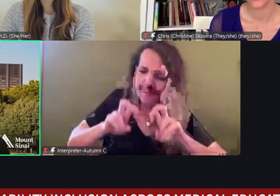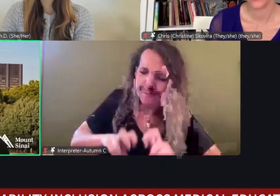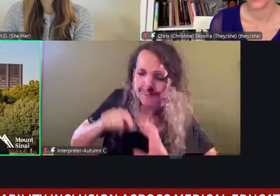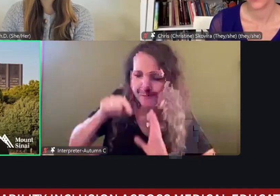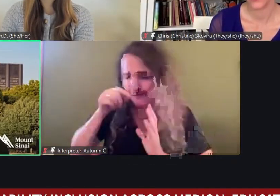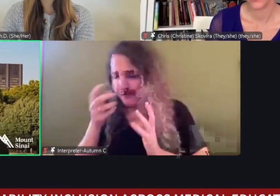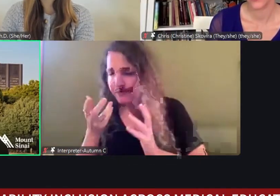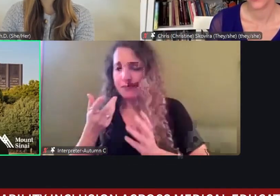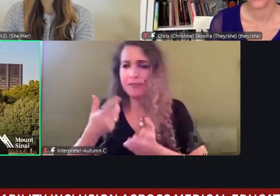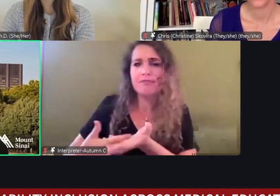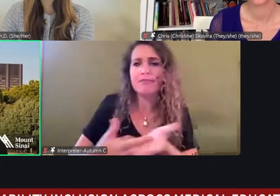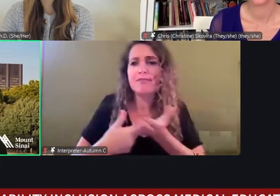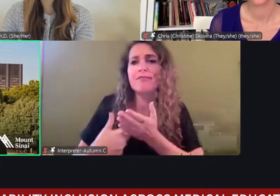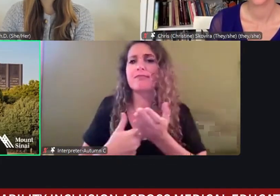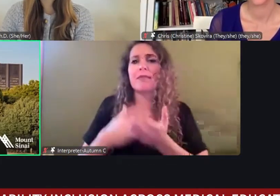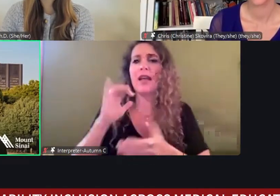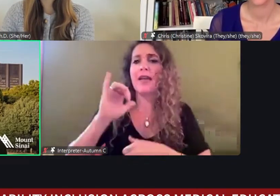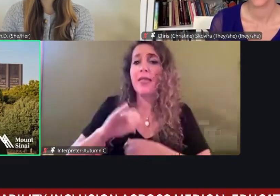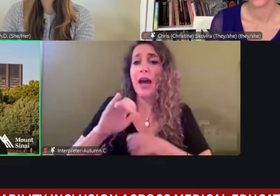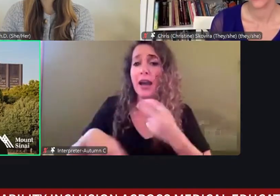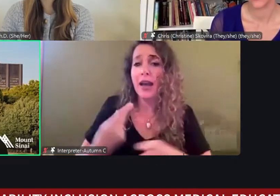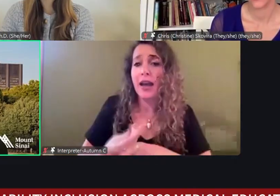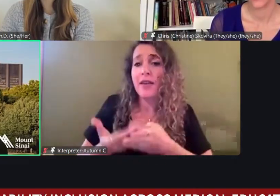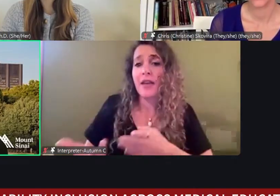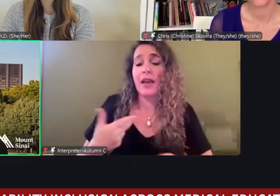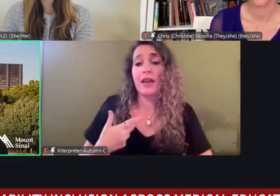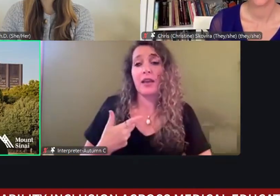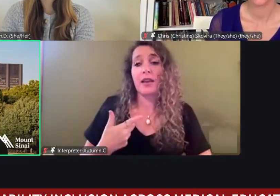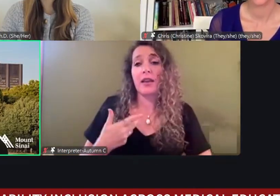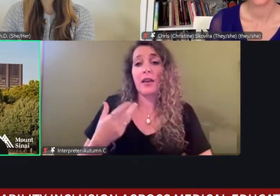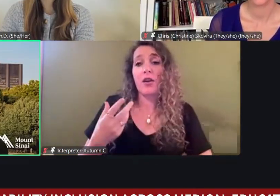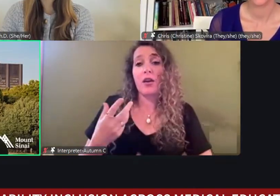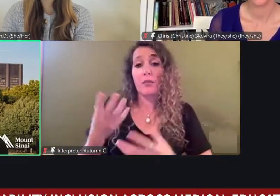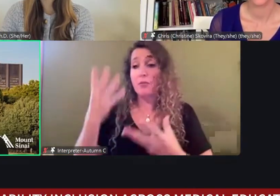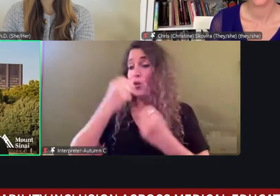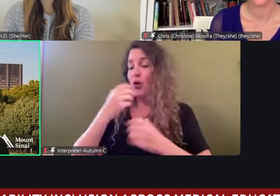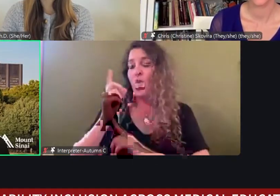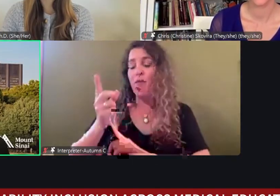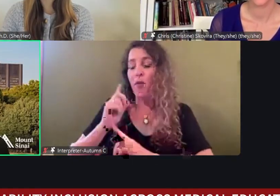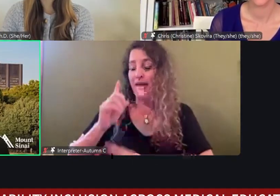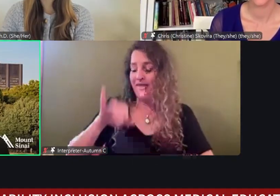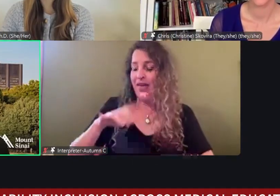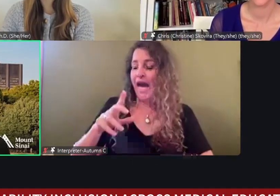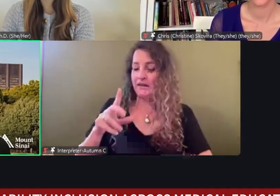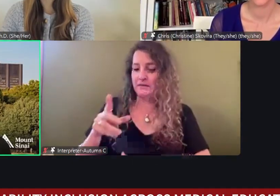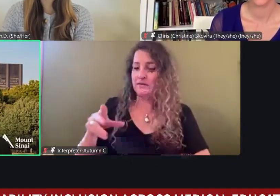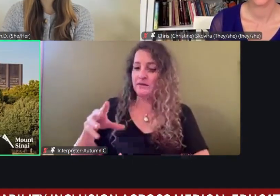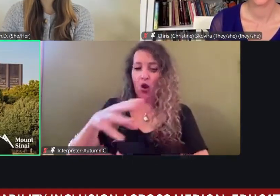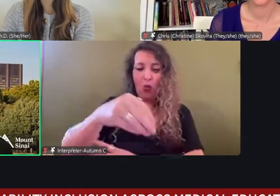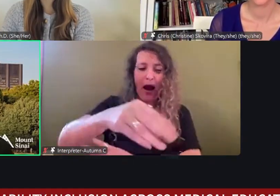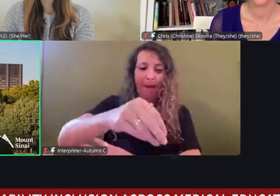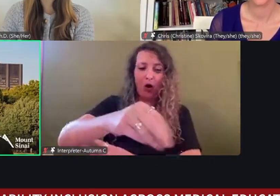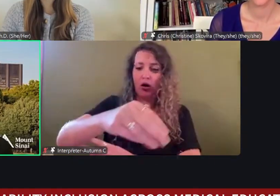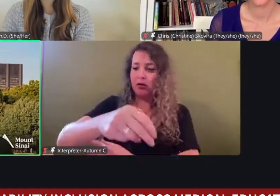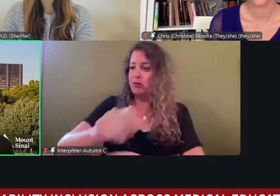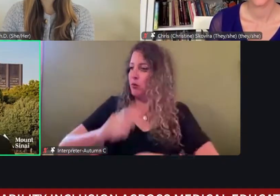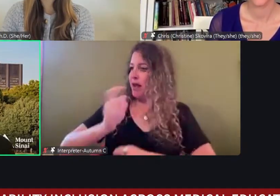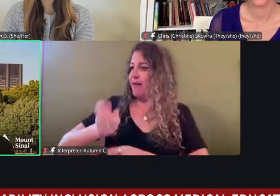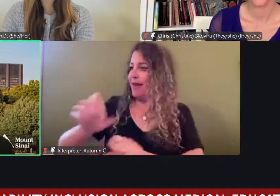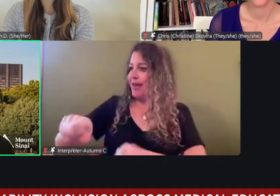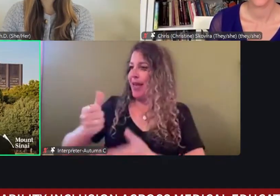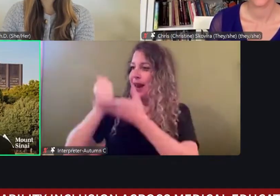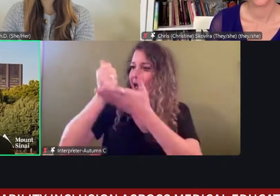also see beautiful moments where someone discovers that that grabber we gave them is actually a key that could help you and the whole